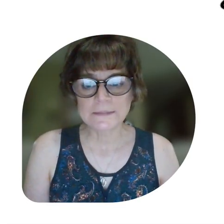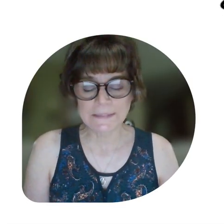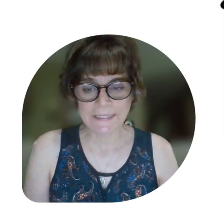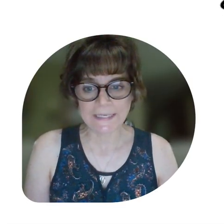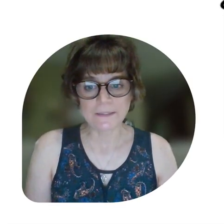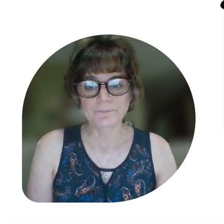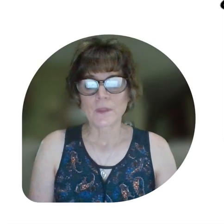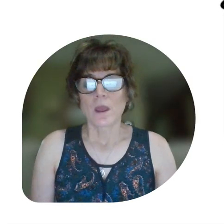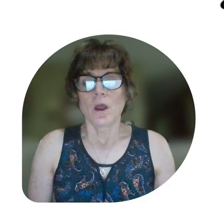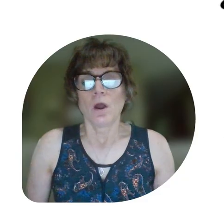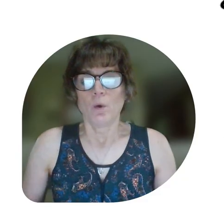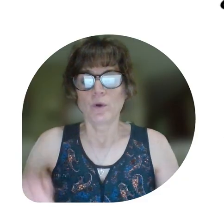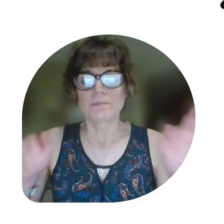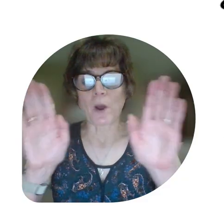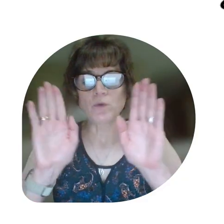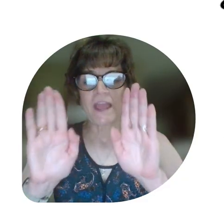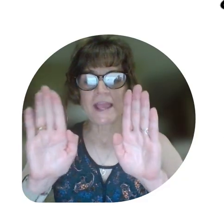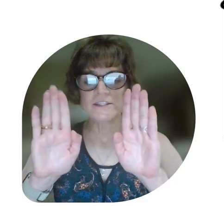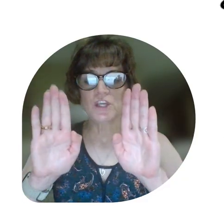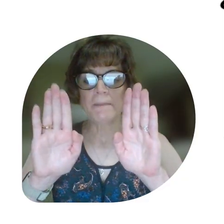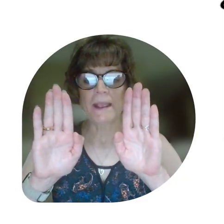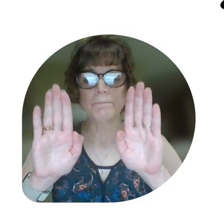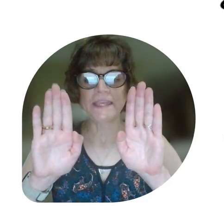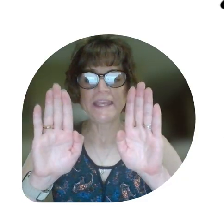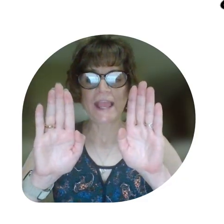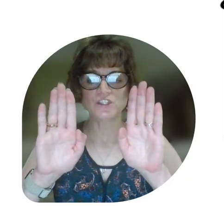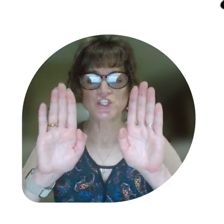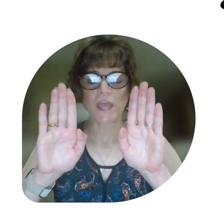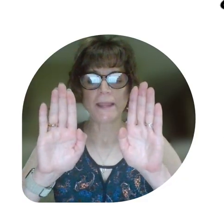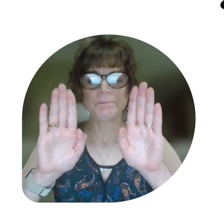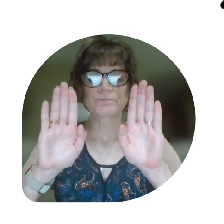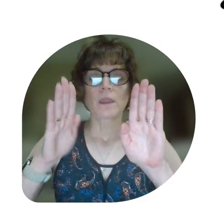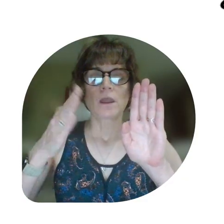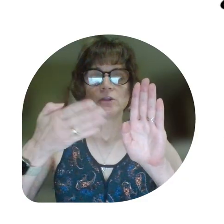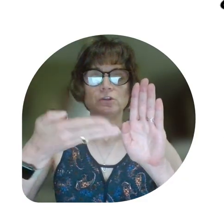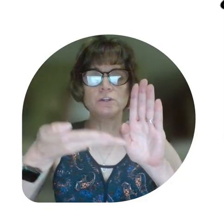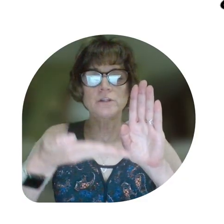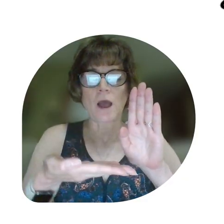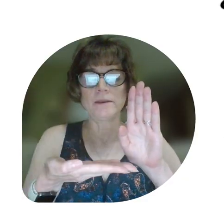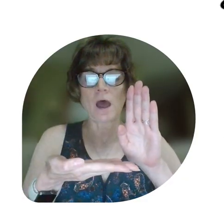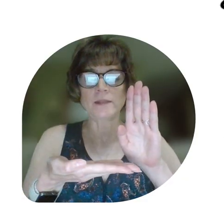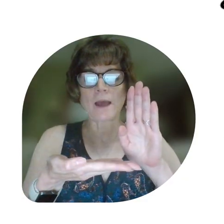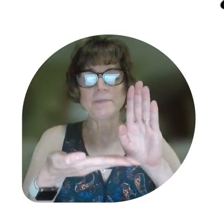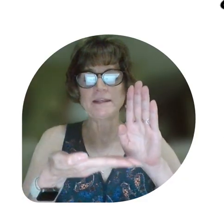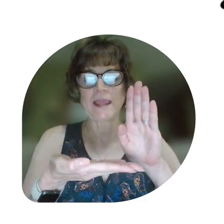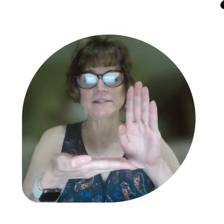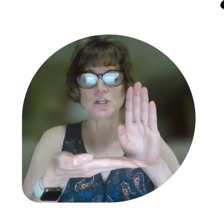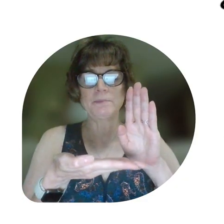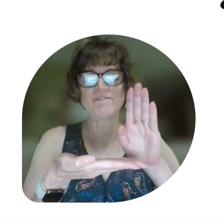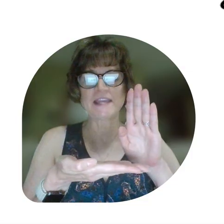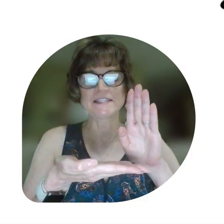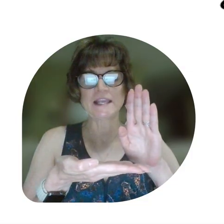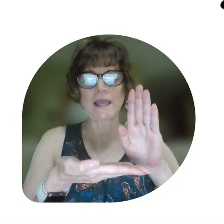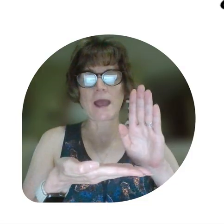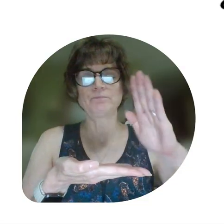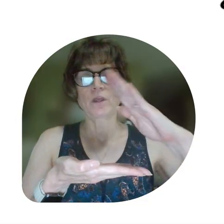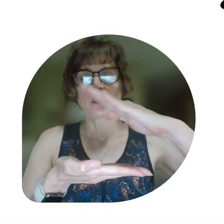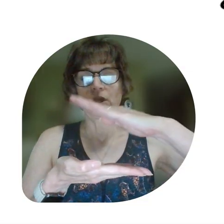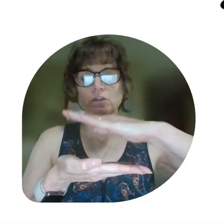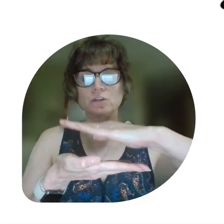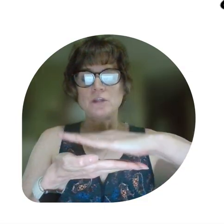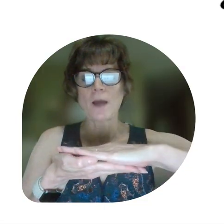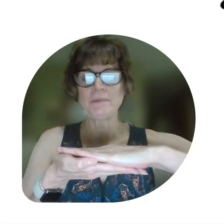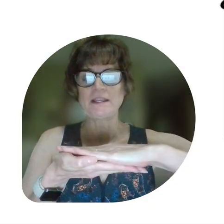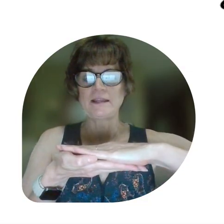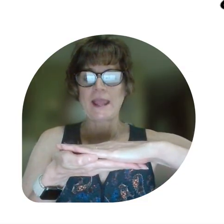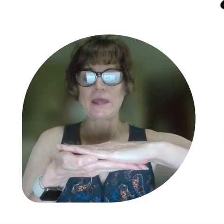Open lid. With both hands, you're going to make a B hand shape. Your non-dominant hand is going to be facing up.